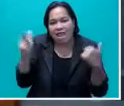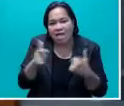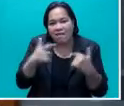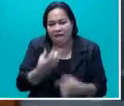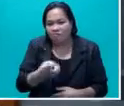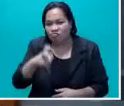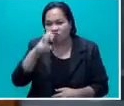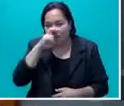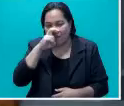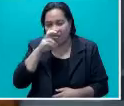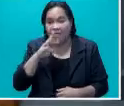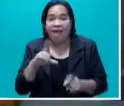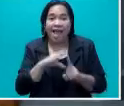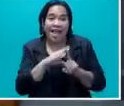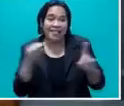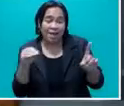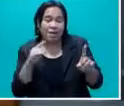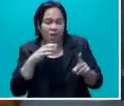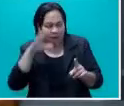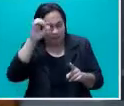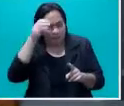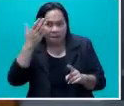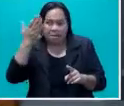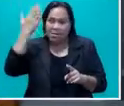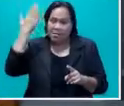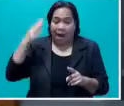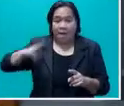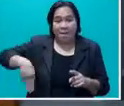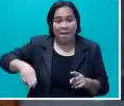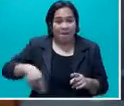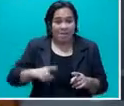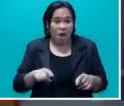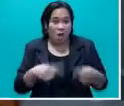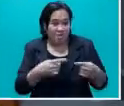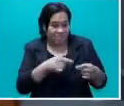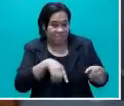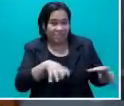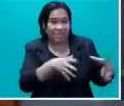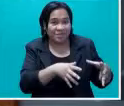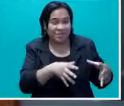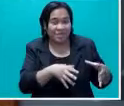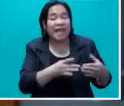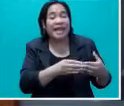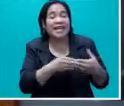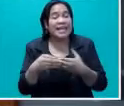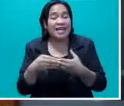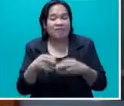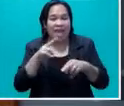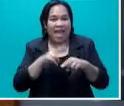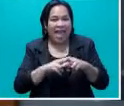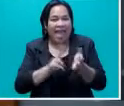restrictions. For example, we will recall members of the opposition, the Honorable leader of